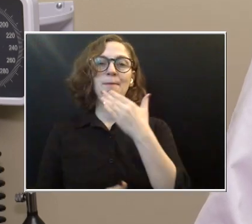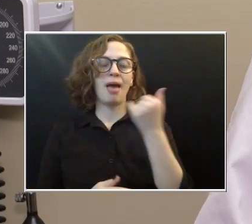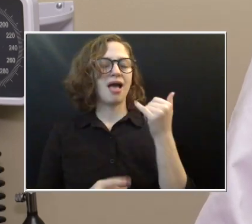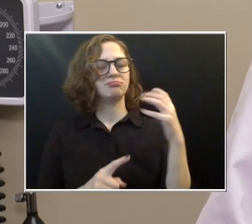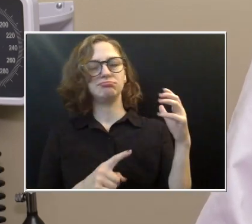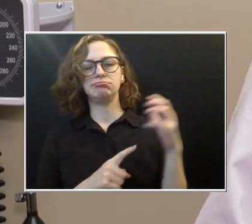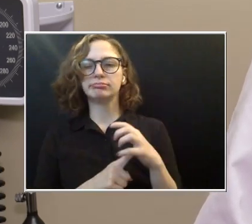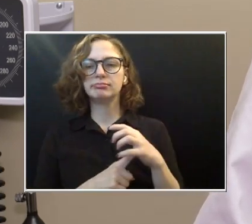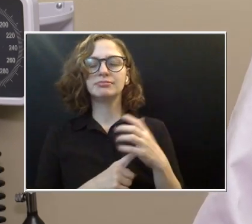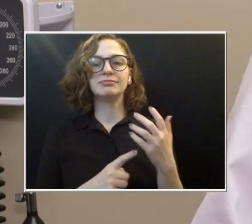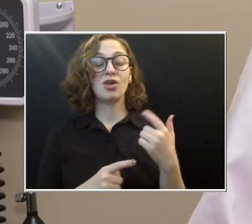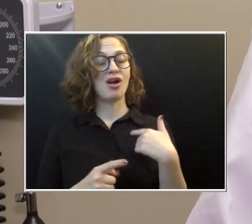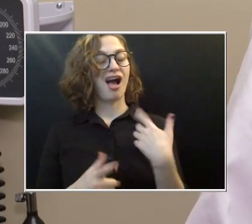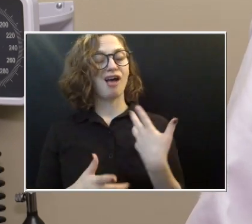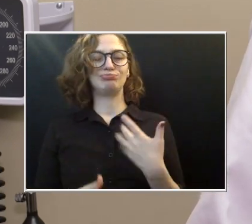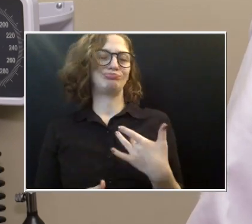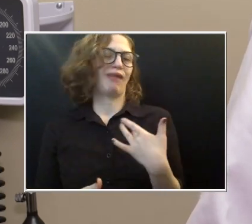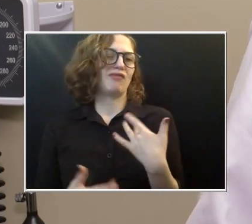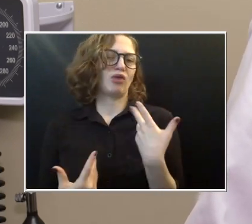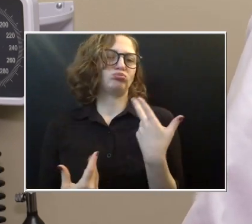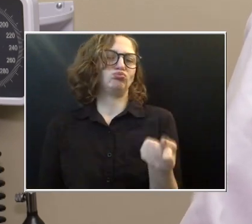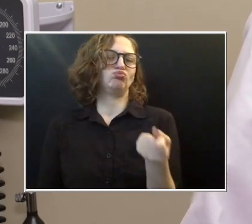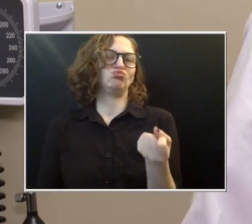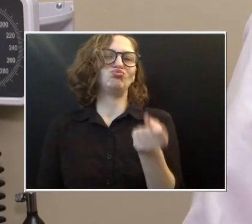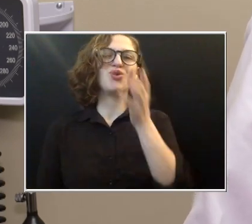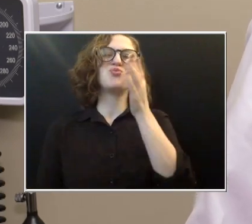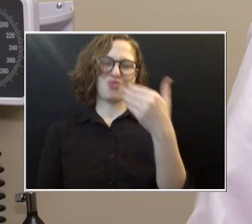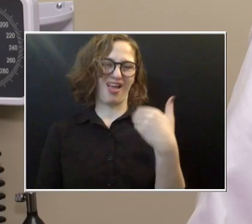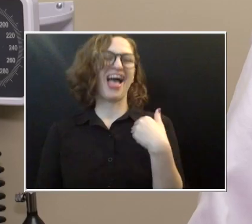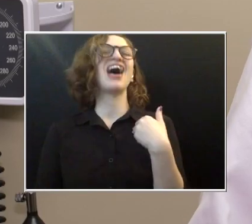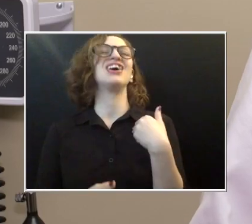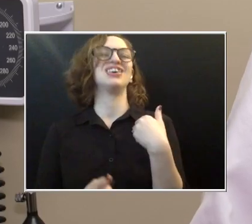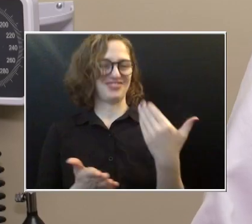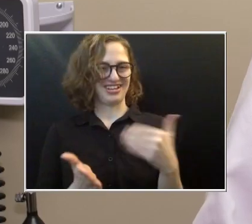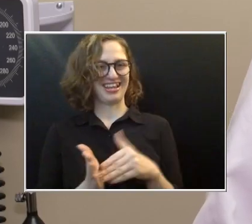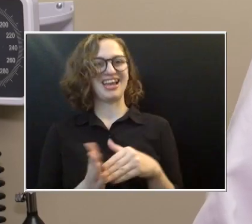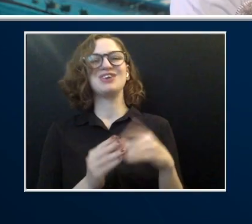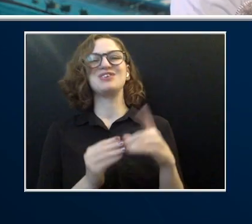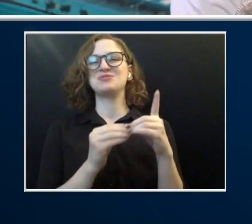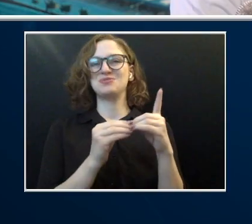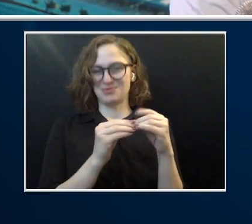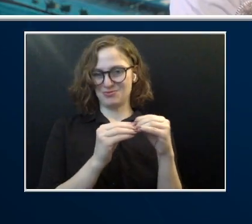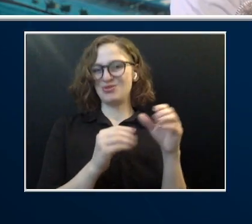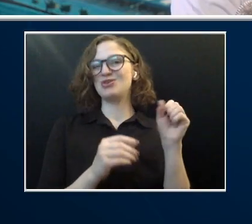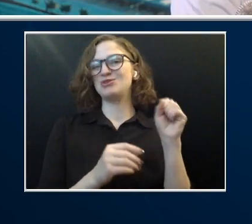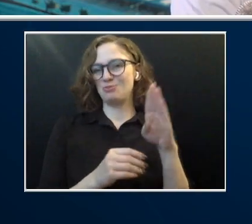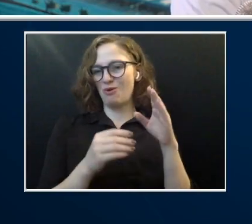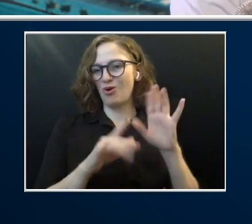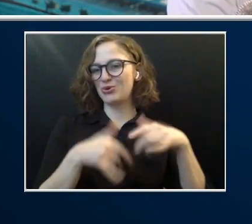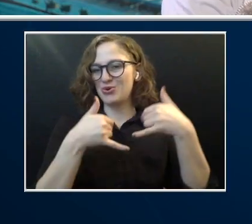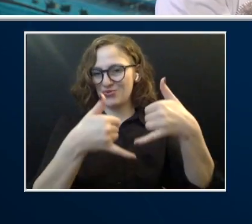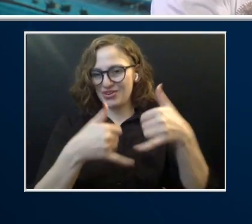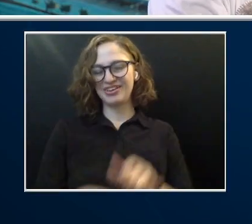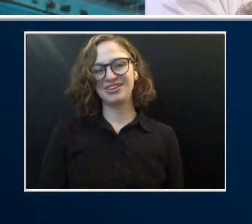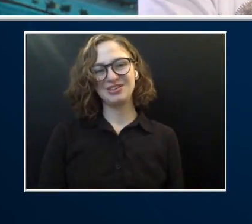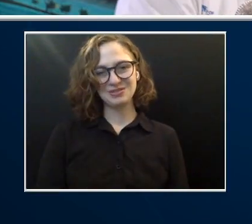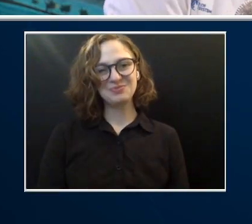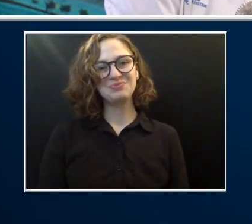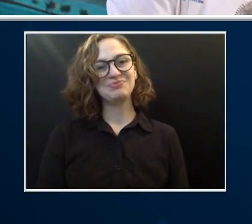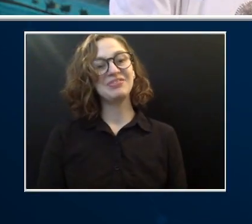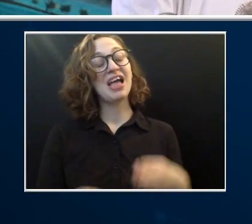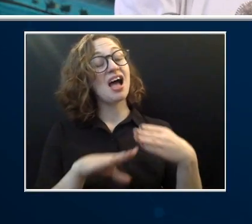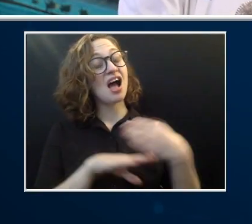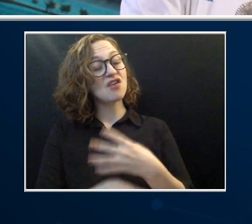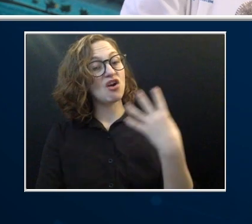very confident that we're going to bring back yet another Super Bowl trophy to Kansas City. Awesome. And after 4 Super Bowls in 5